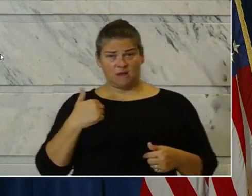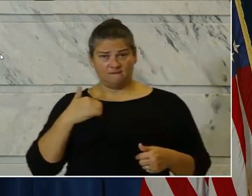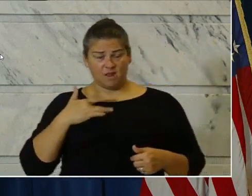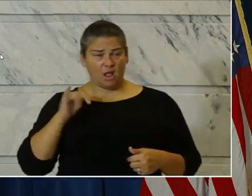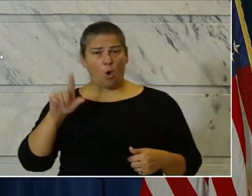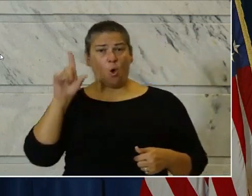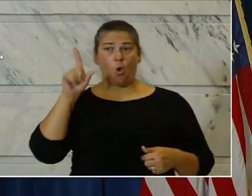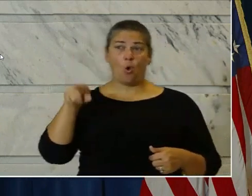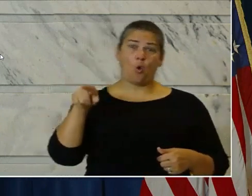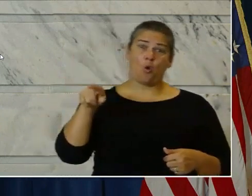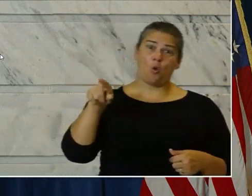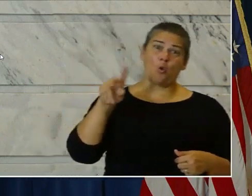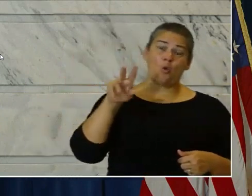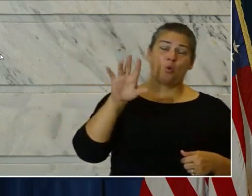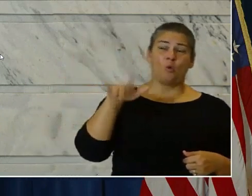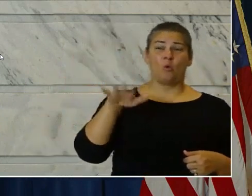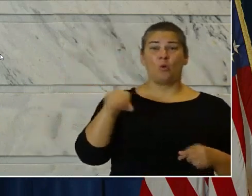deploy it.